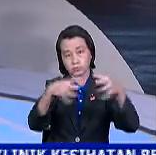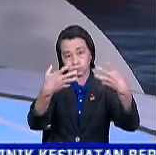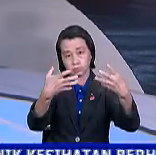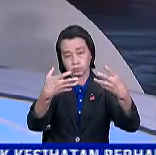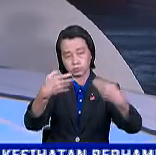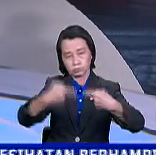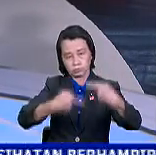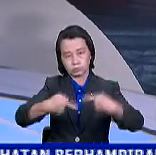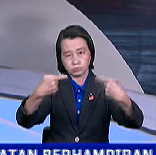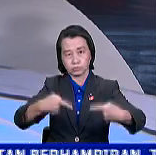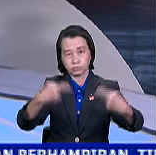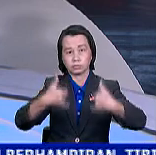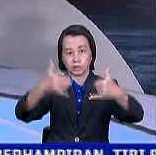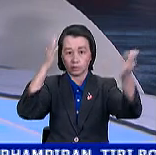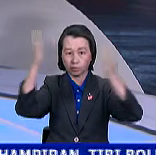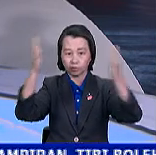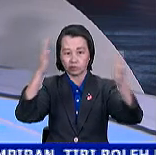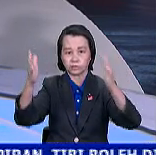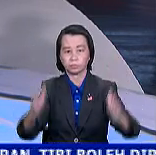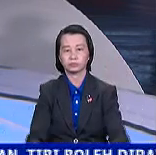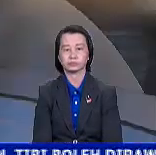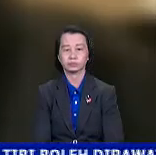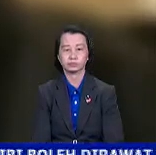pada saingan Piala Malaysia kali ini.